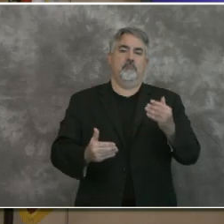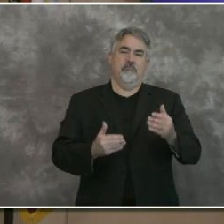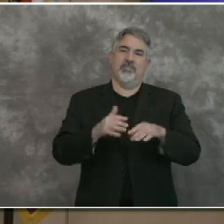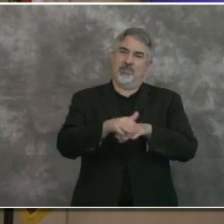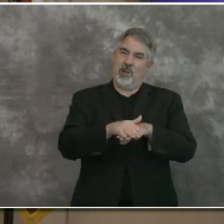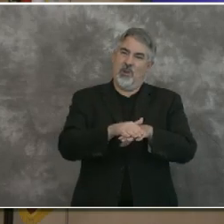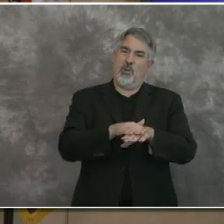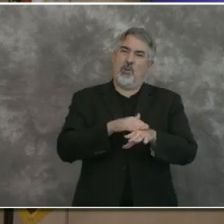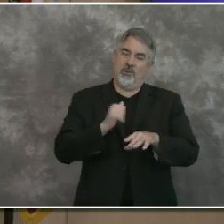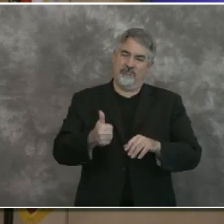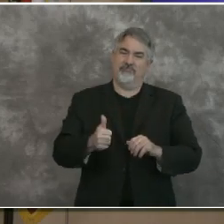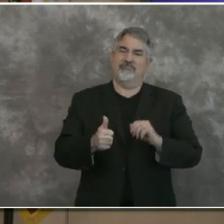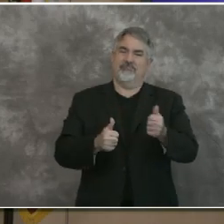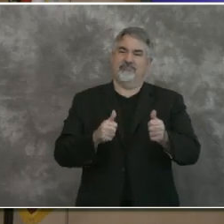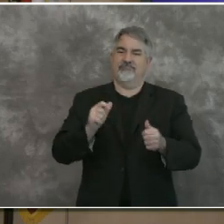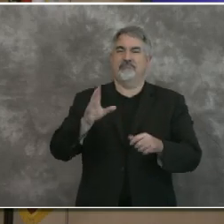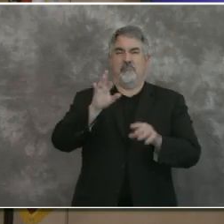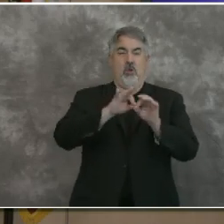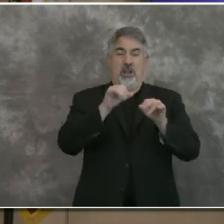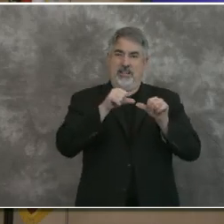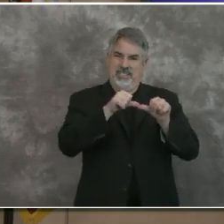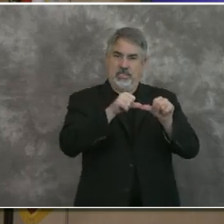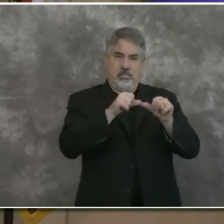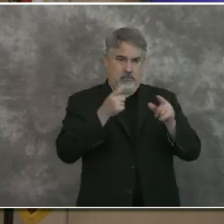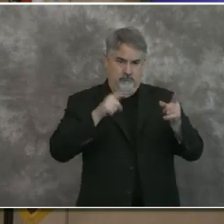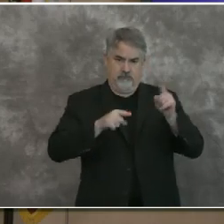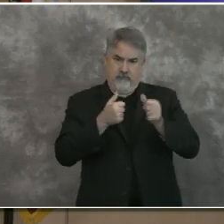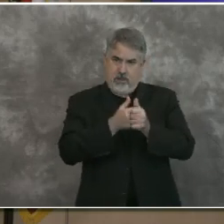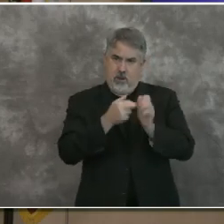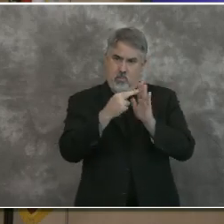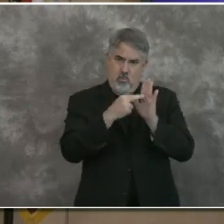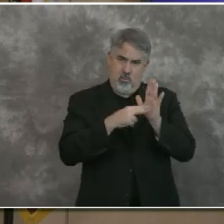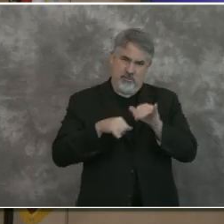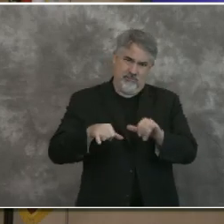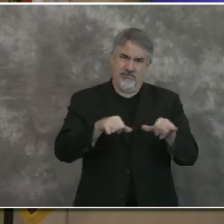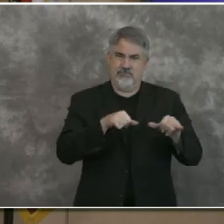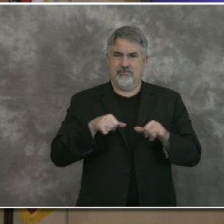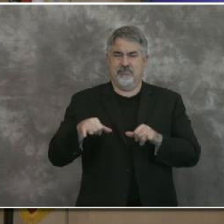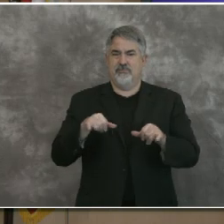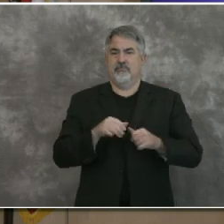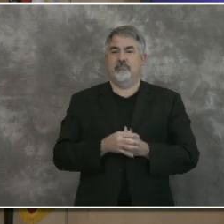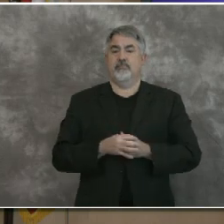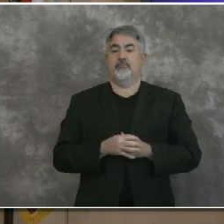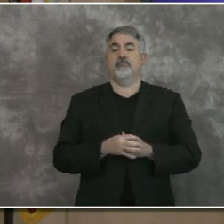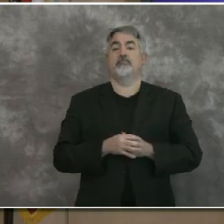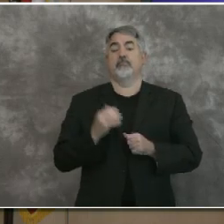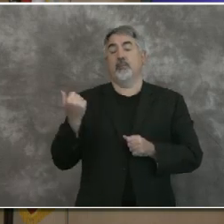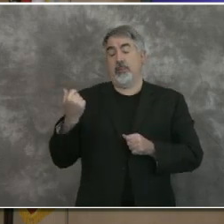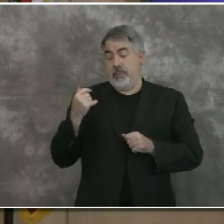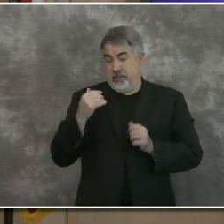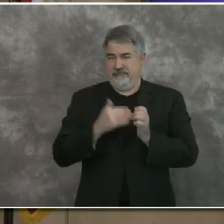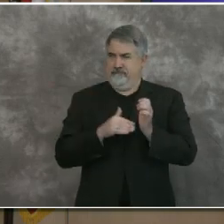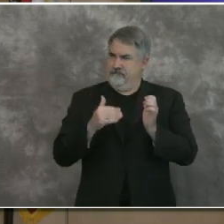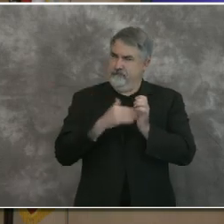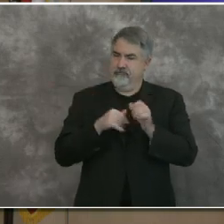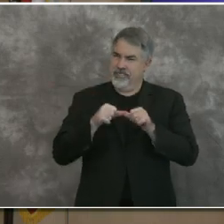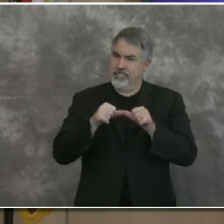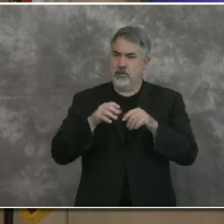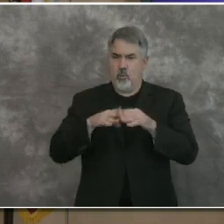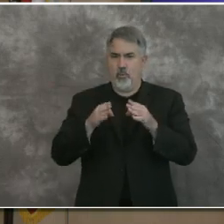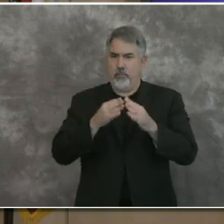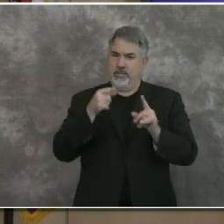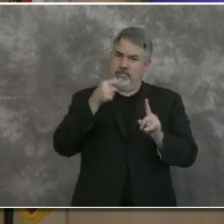to move us forward. Just like we are moving forward as a region in terms of opening our economy, we've moved forward in